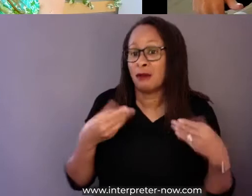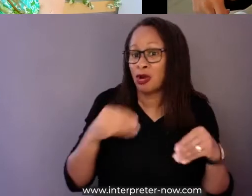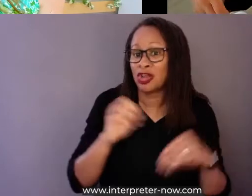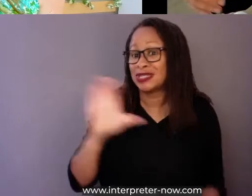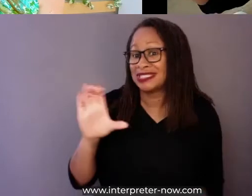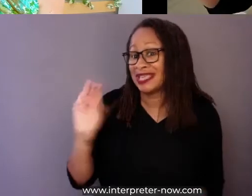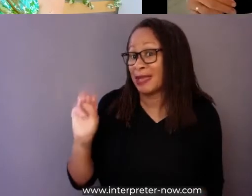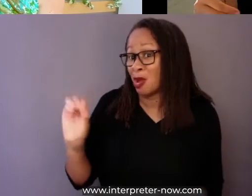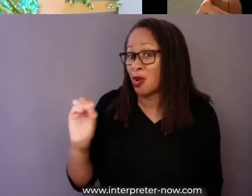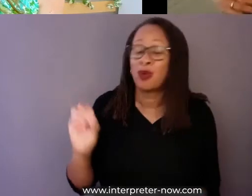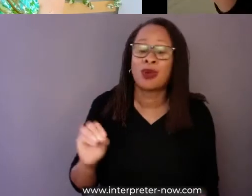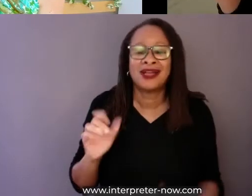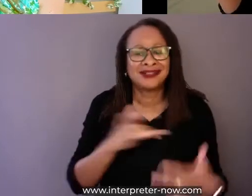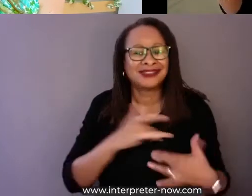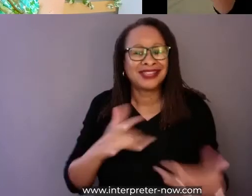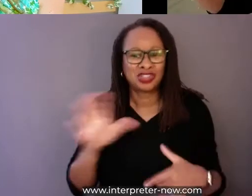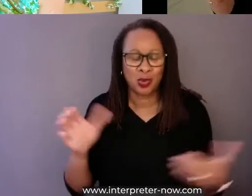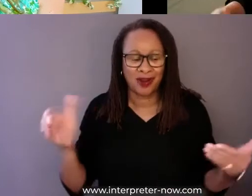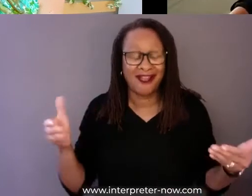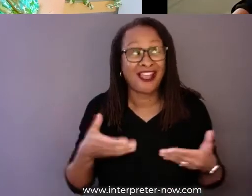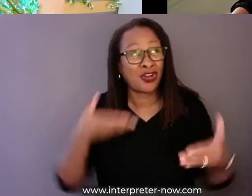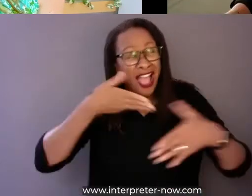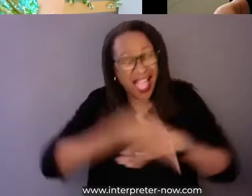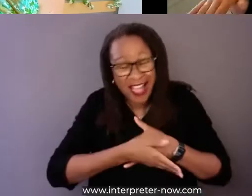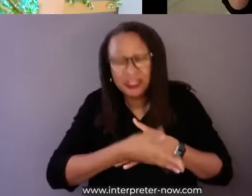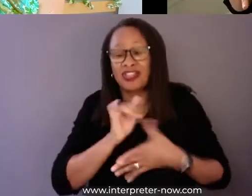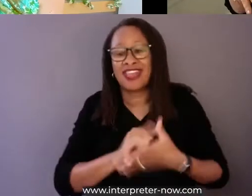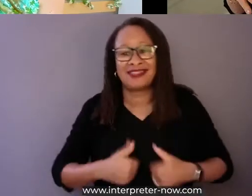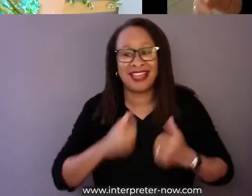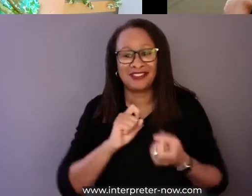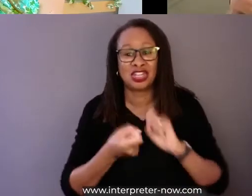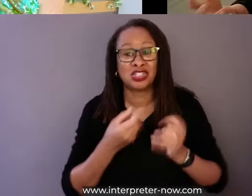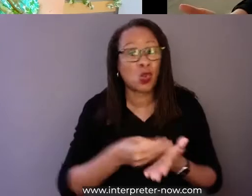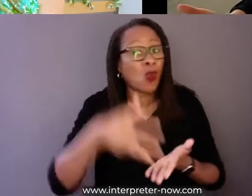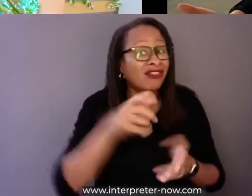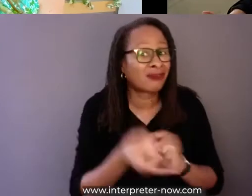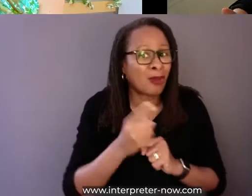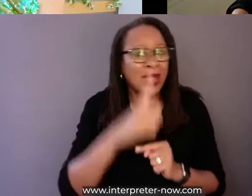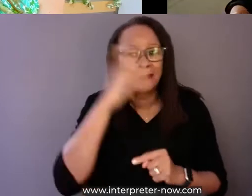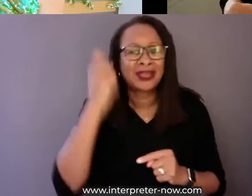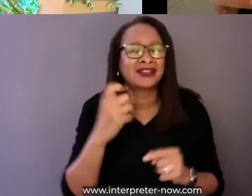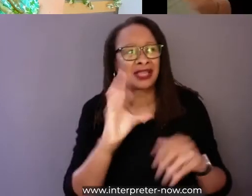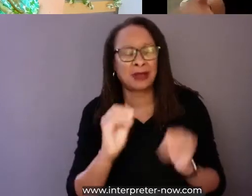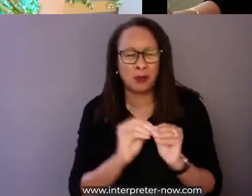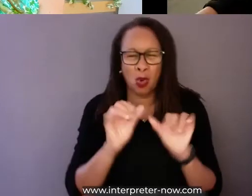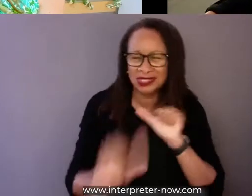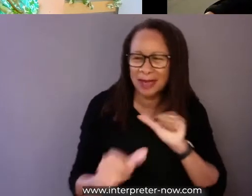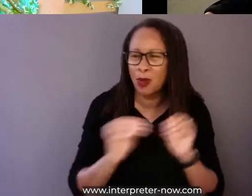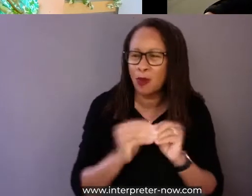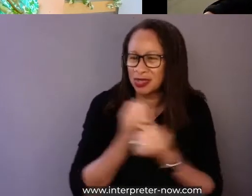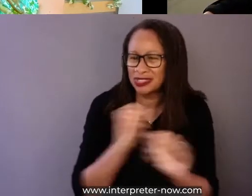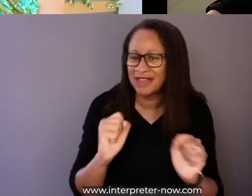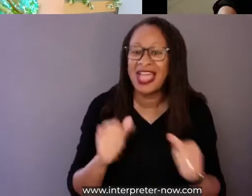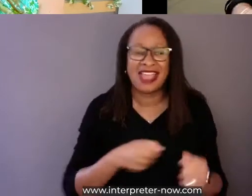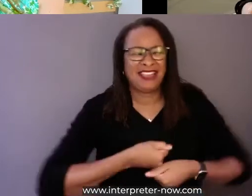typically were hired after that life-changing wealth moment, because the company was more stable, they were more secure, and they'd given away a lot more of